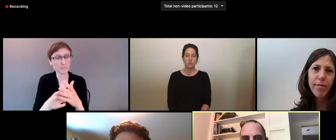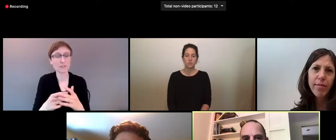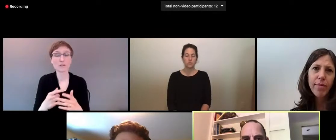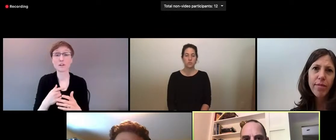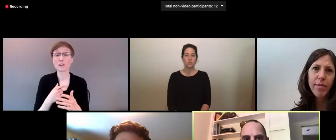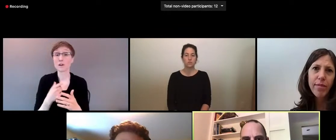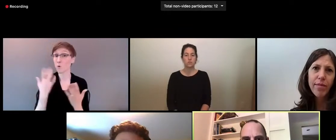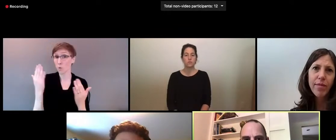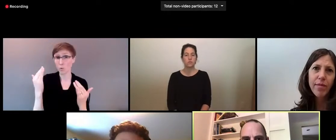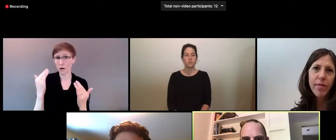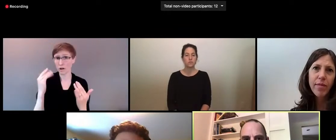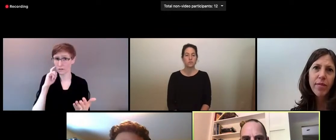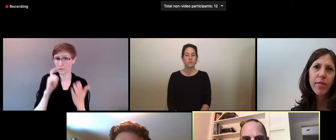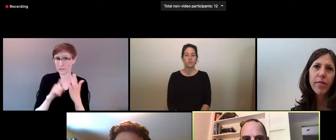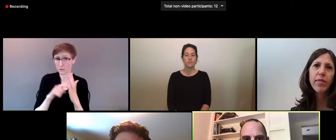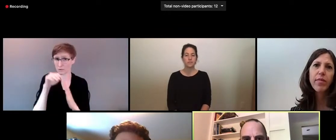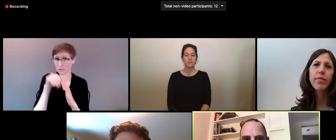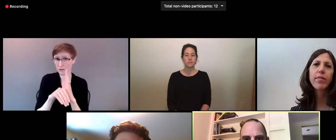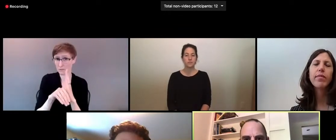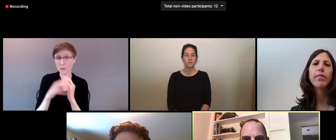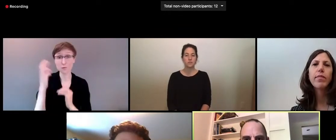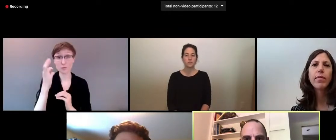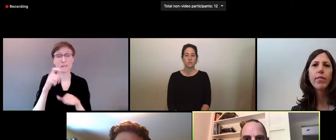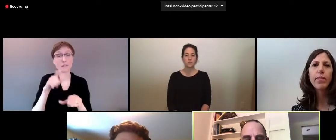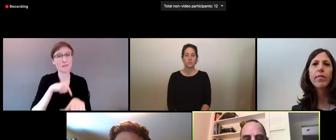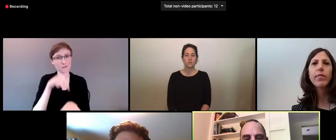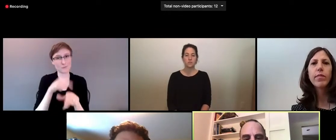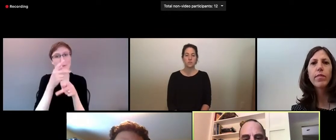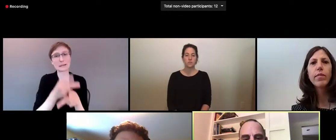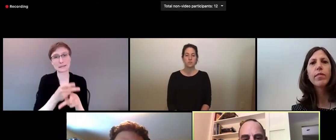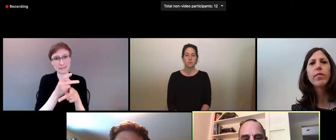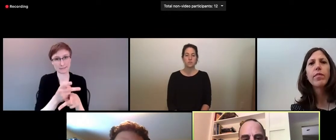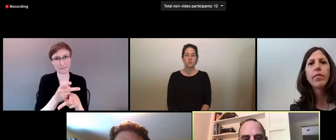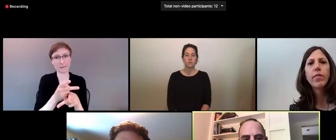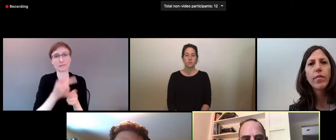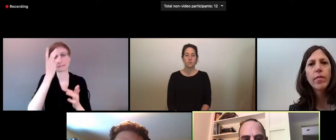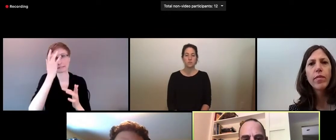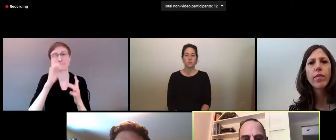that's the drop that we're seeing in long-term care facilities. So,